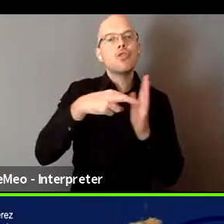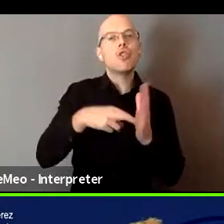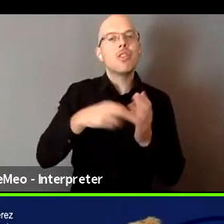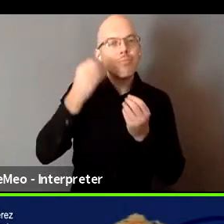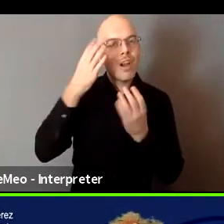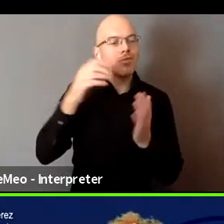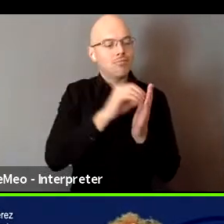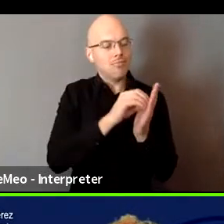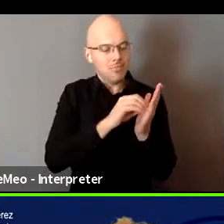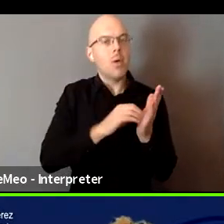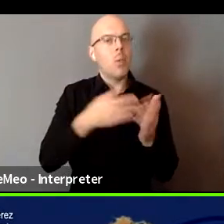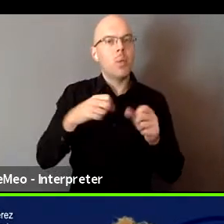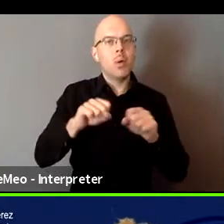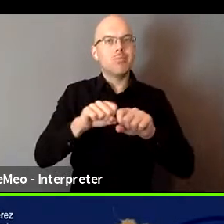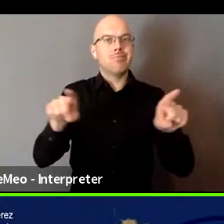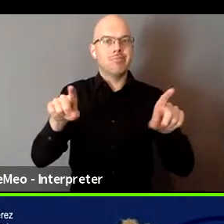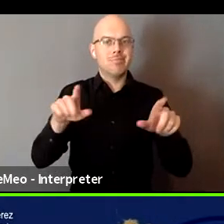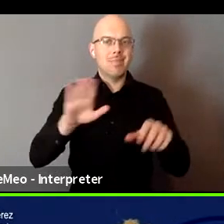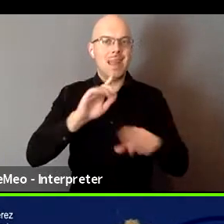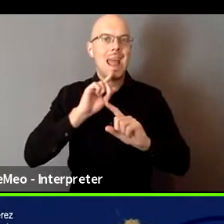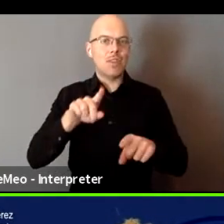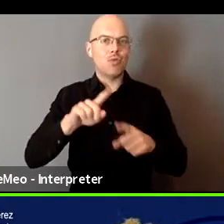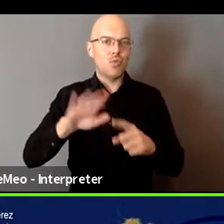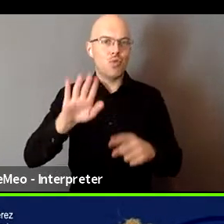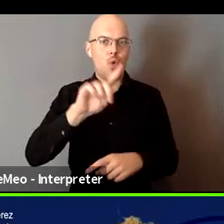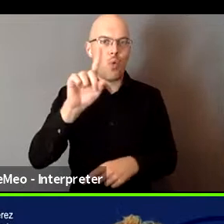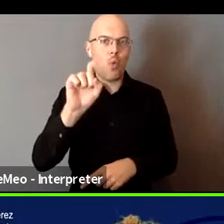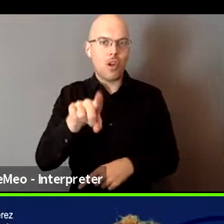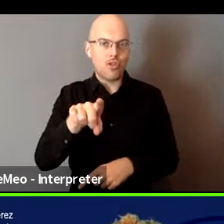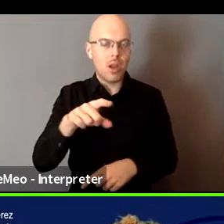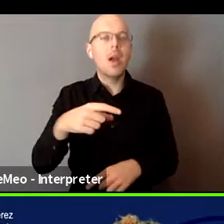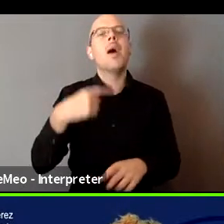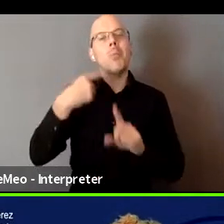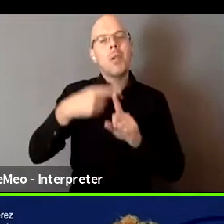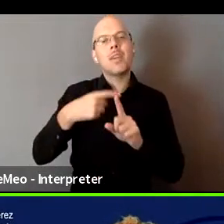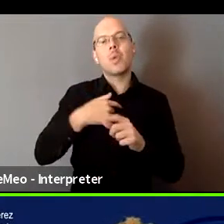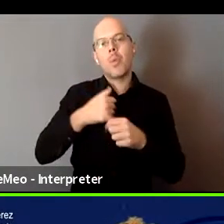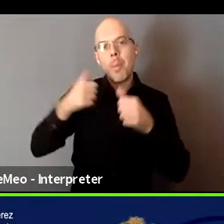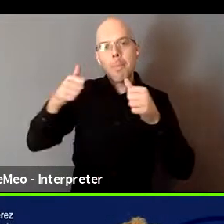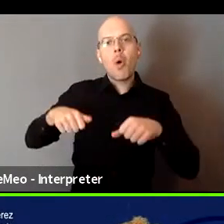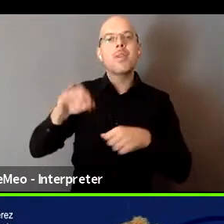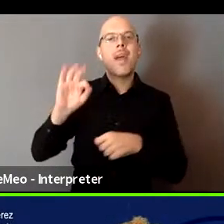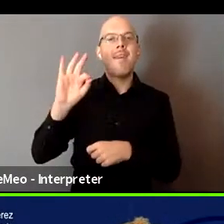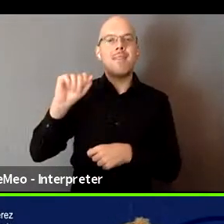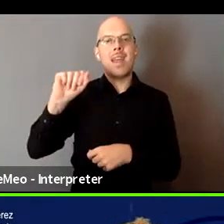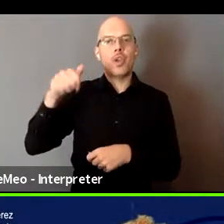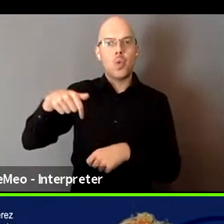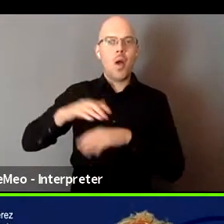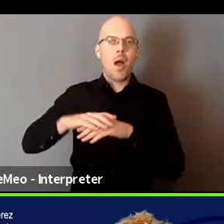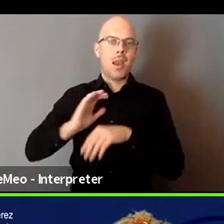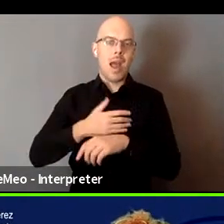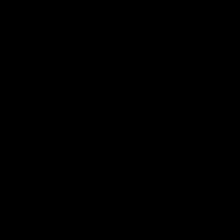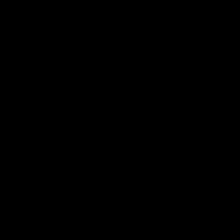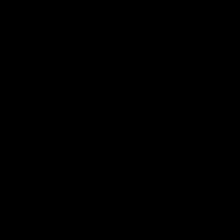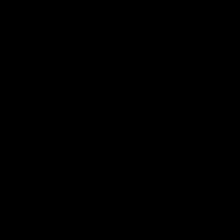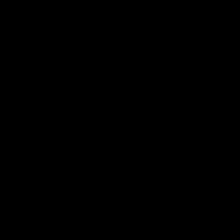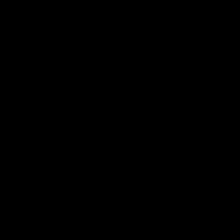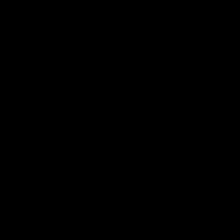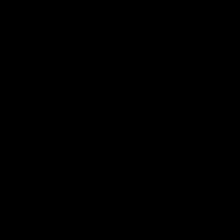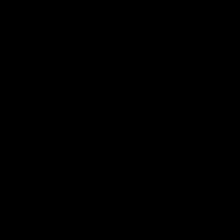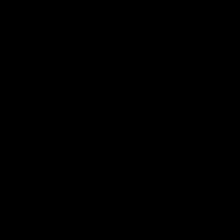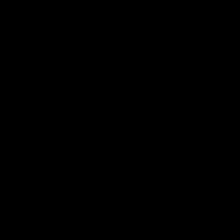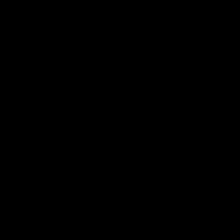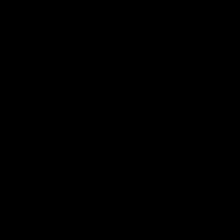you answers back, but also know that we're going to have a frequently asked questions on our website. This